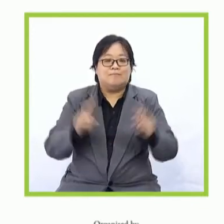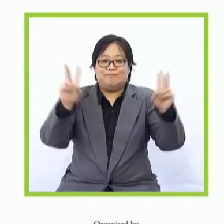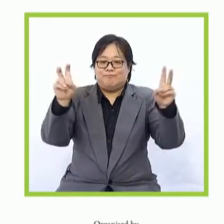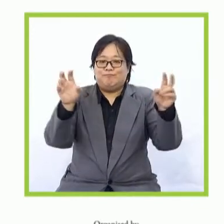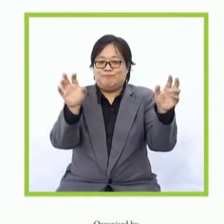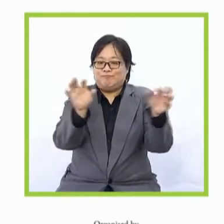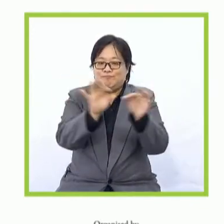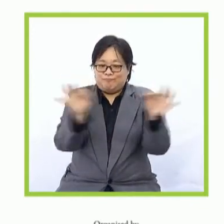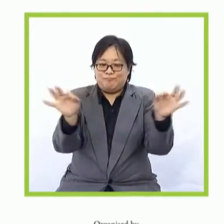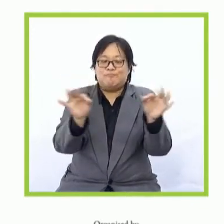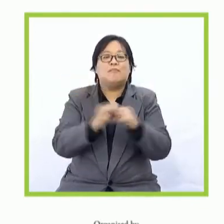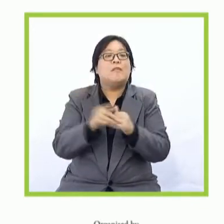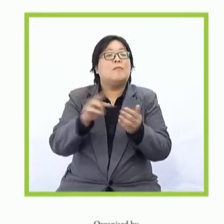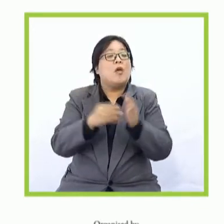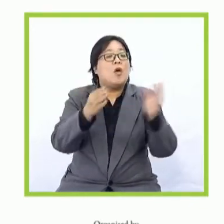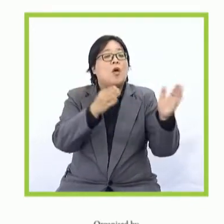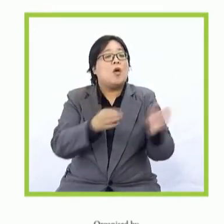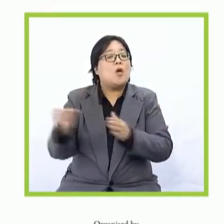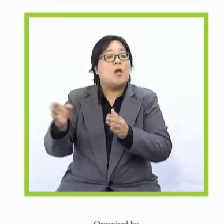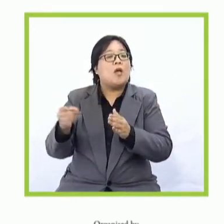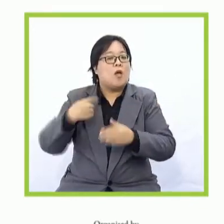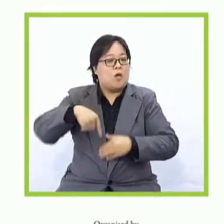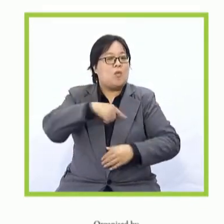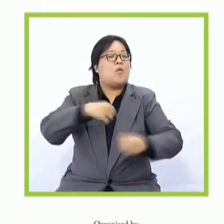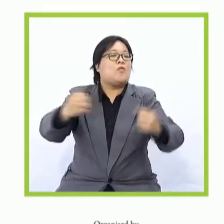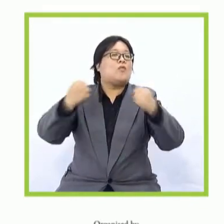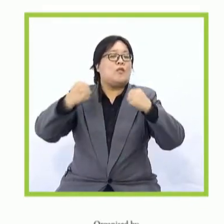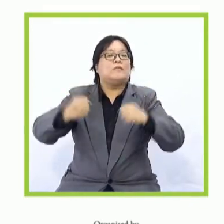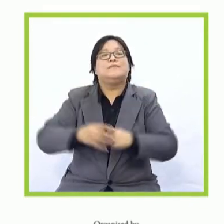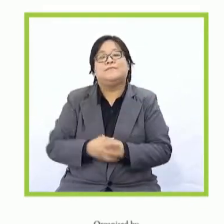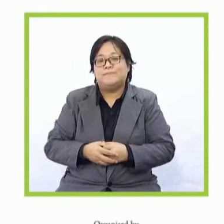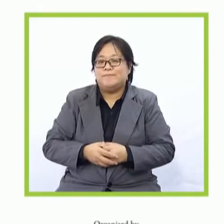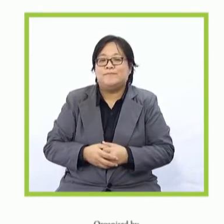fortes. That means, organized, we are strong.